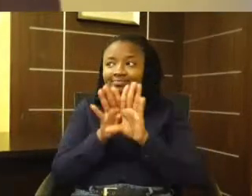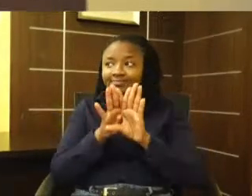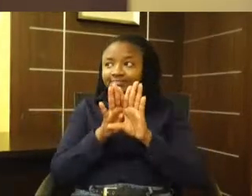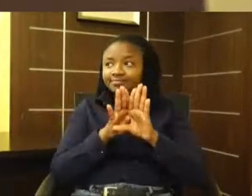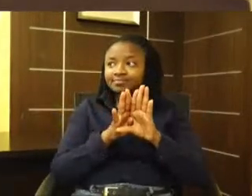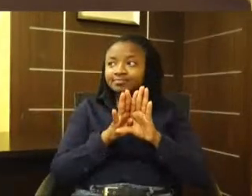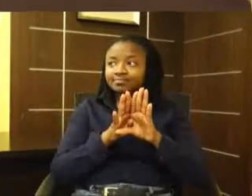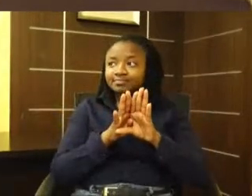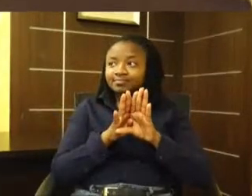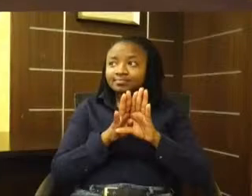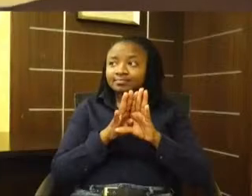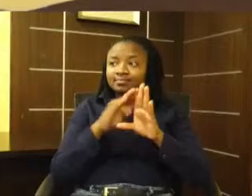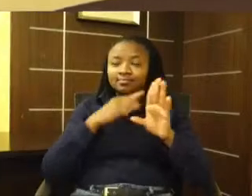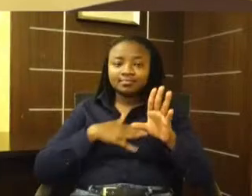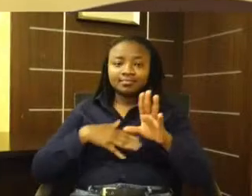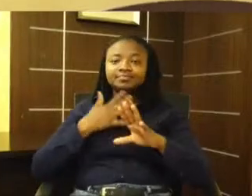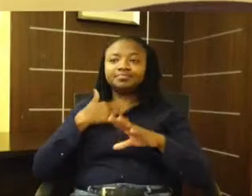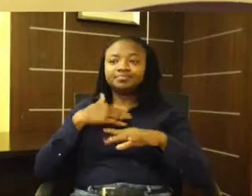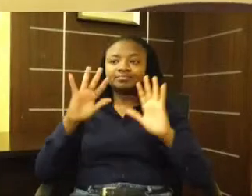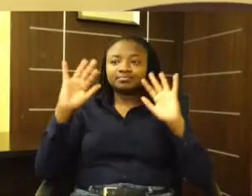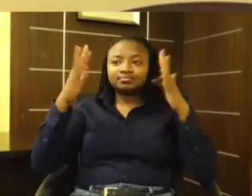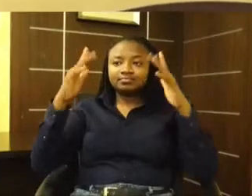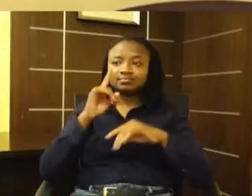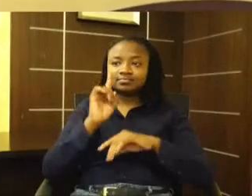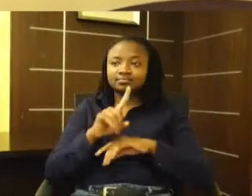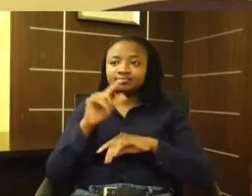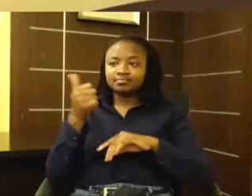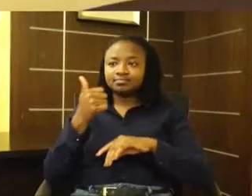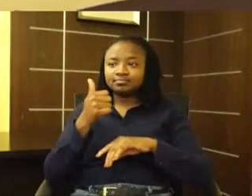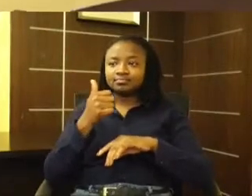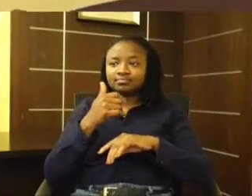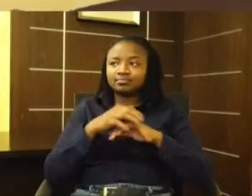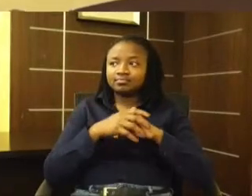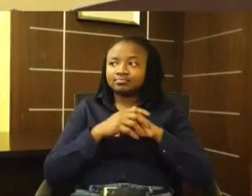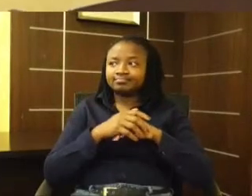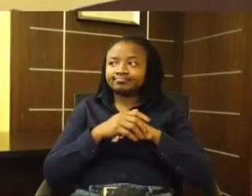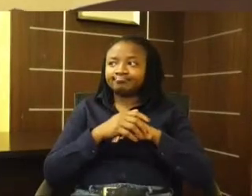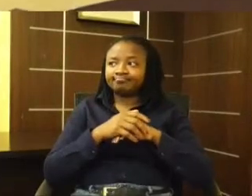Nataka tujiklapie 3 factorial bottom up.